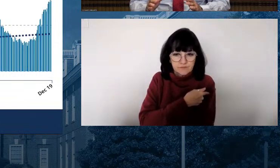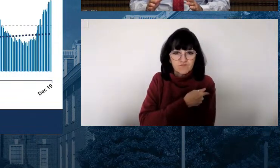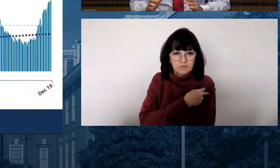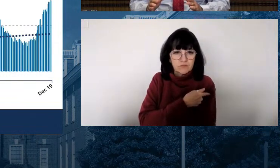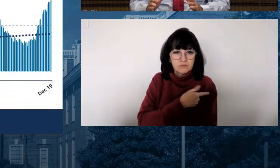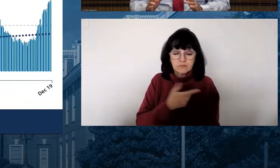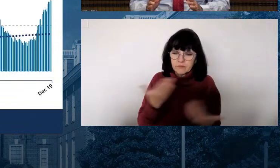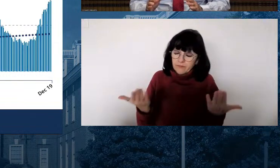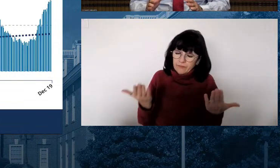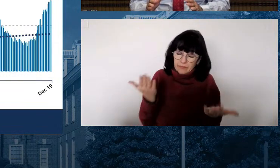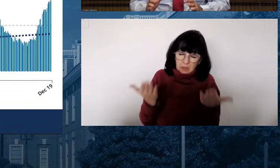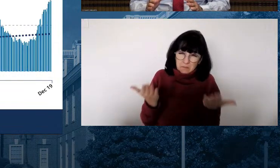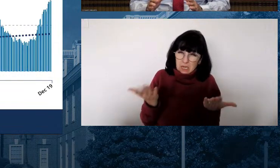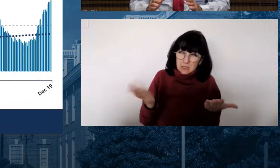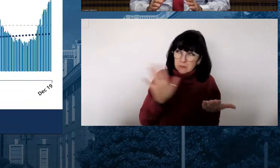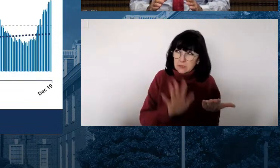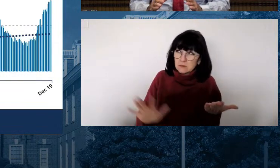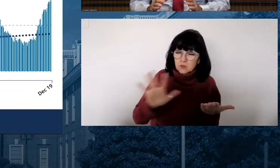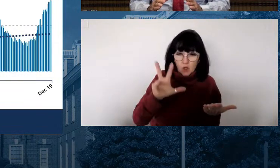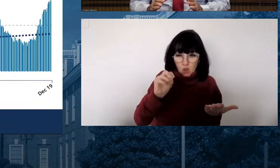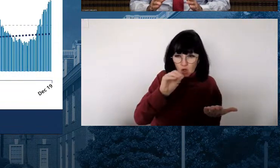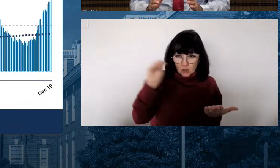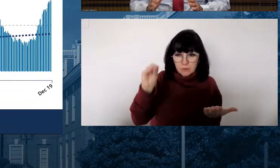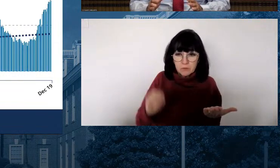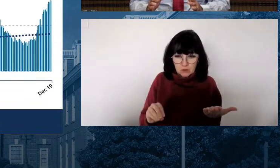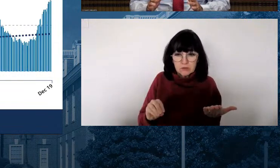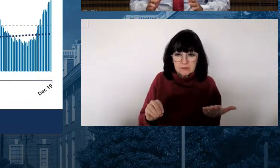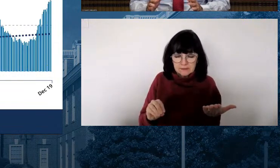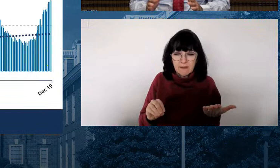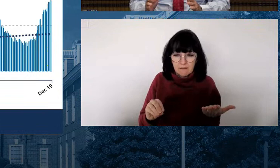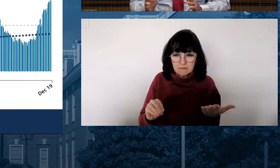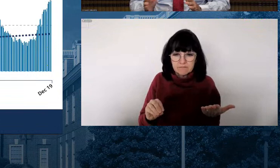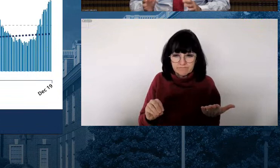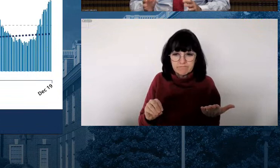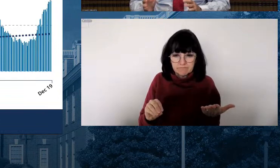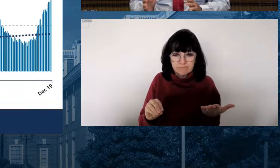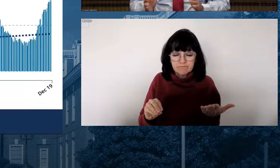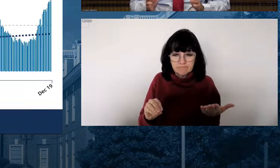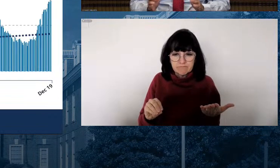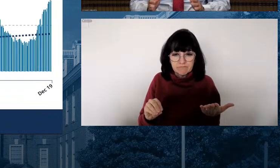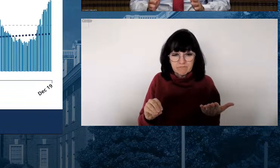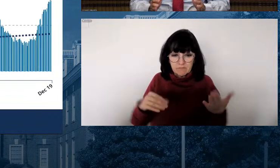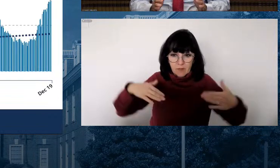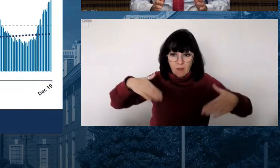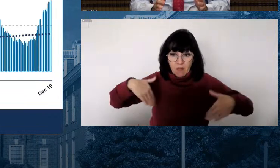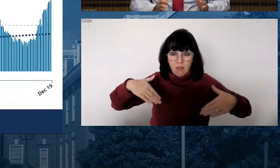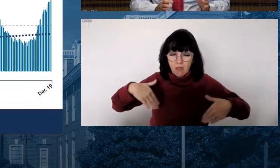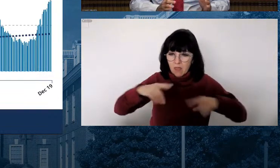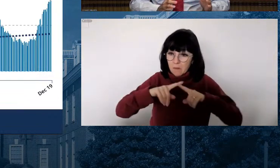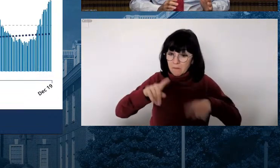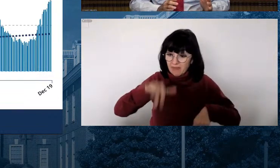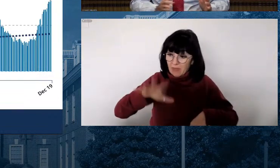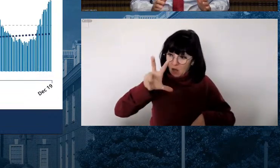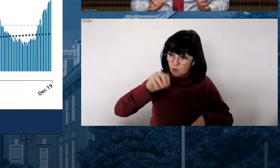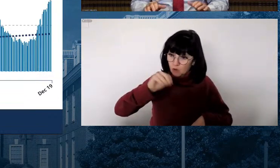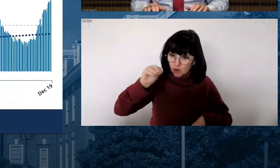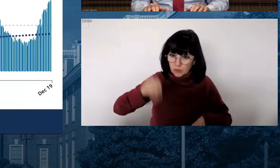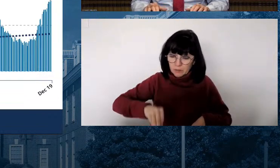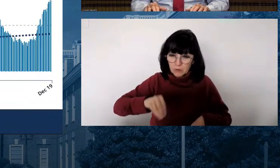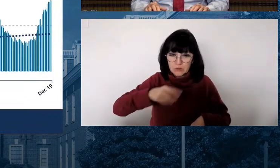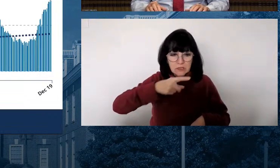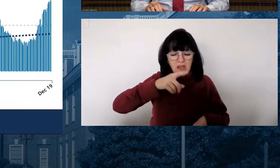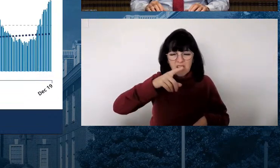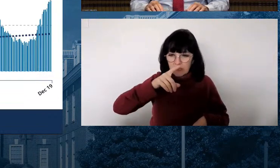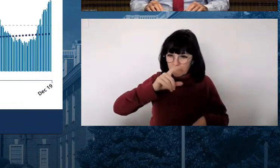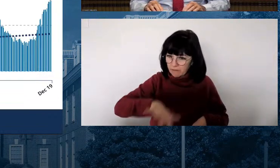it's 30% overall, but that leaves a lot of individuals for that virus to pass one person to another to